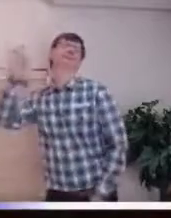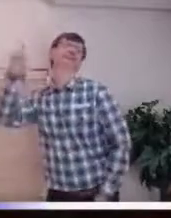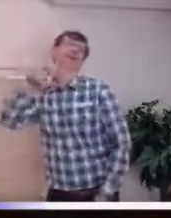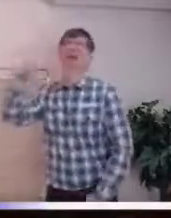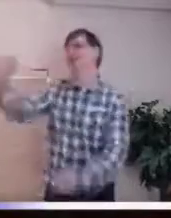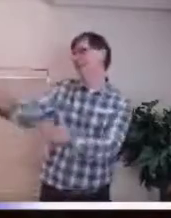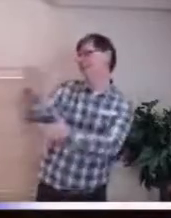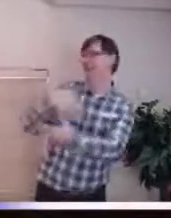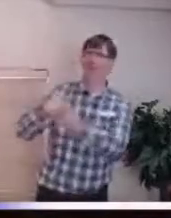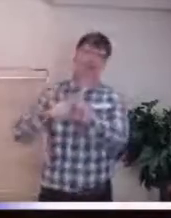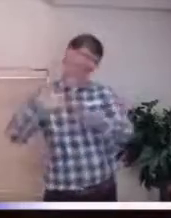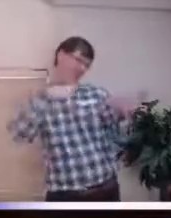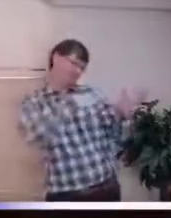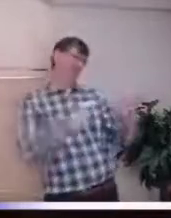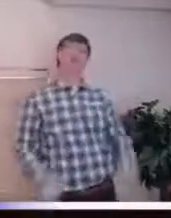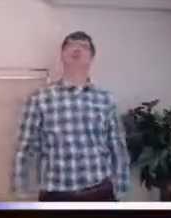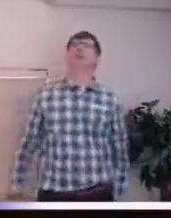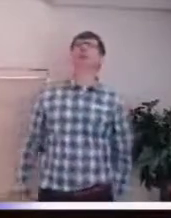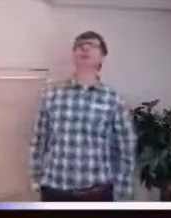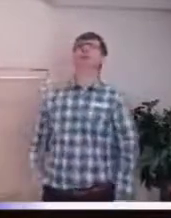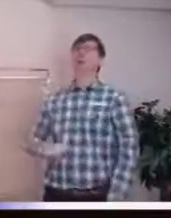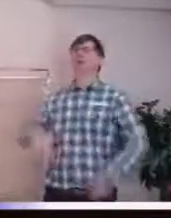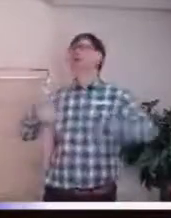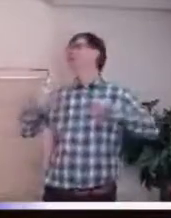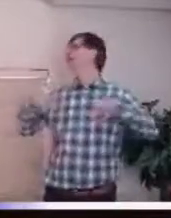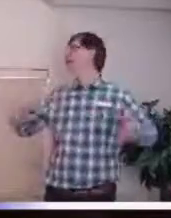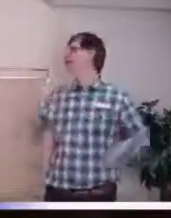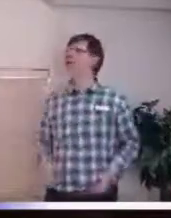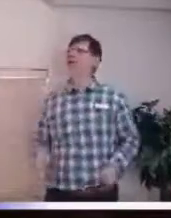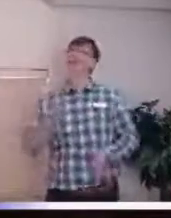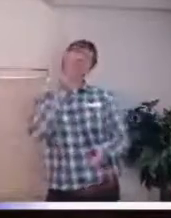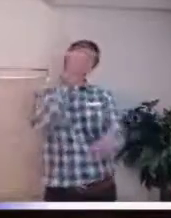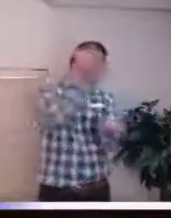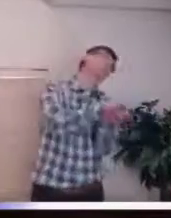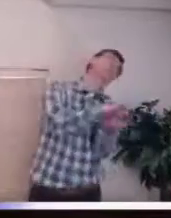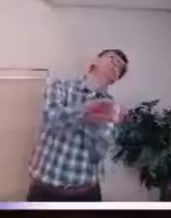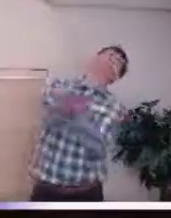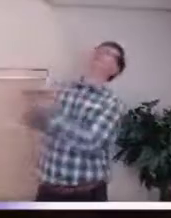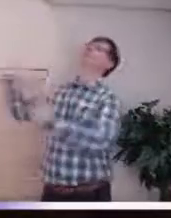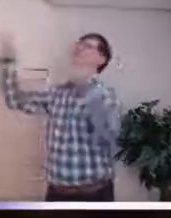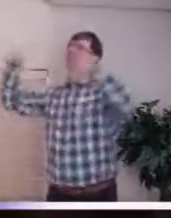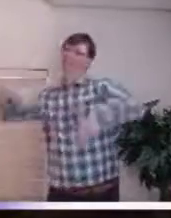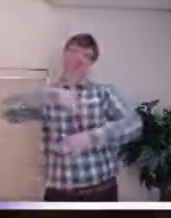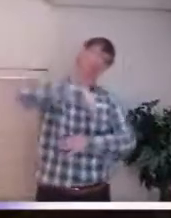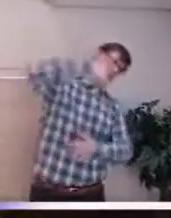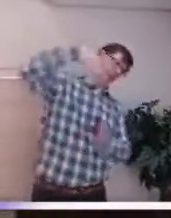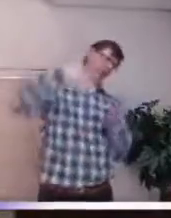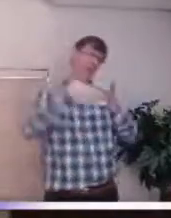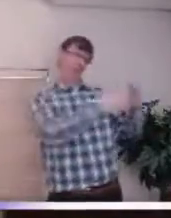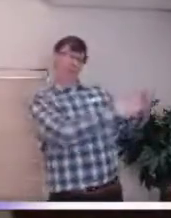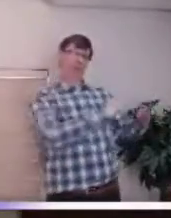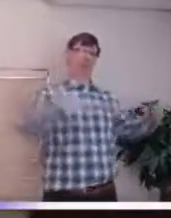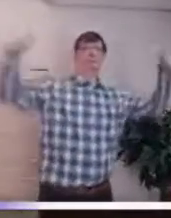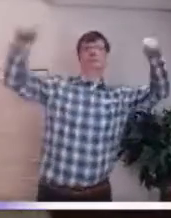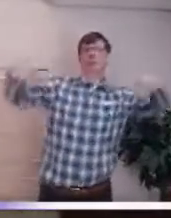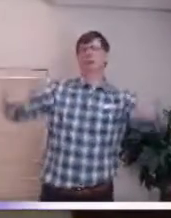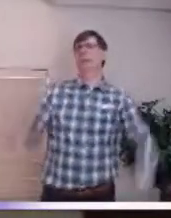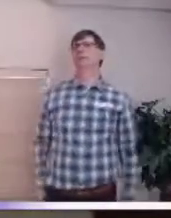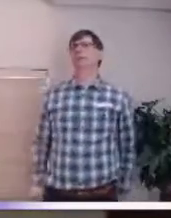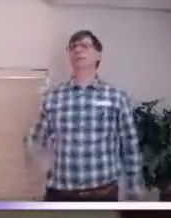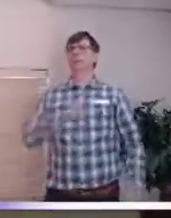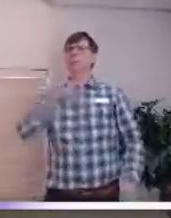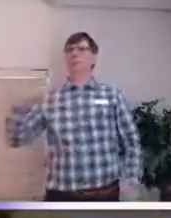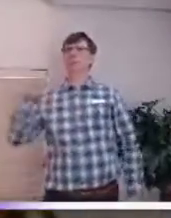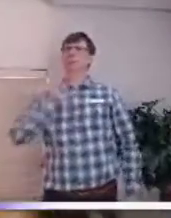into this. It's like, well, people are alive, we're having a little fun here, we're having a little spirit moving here. And, you